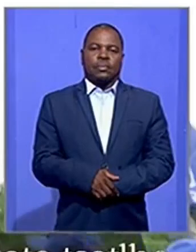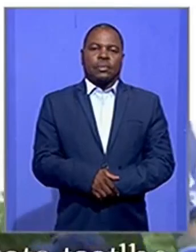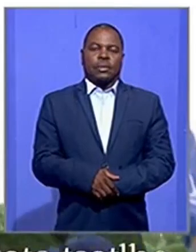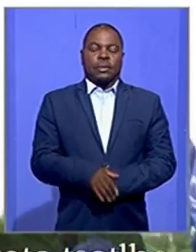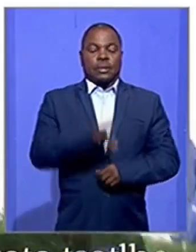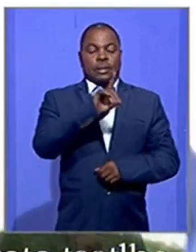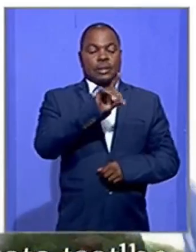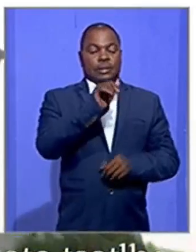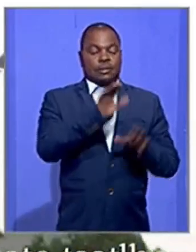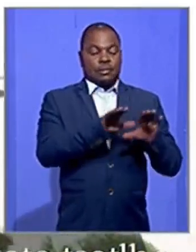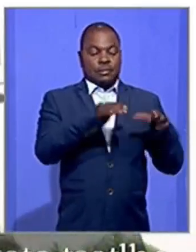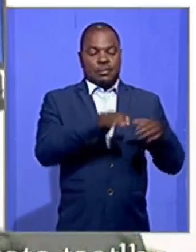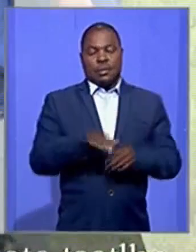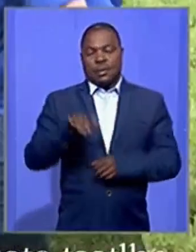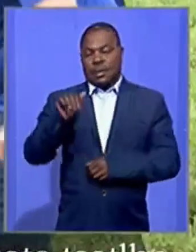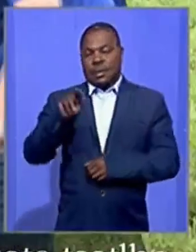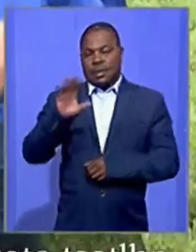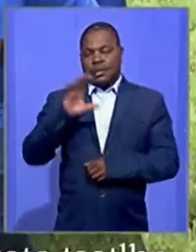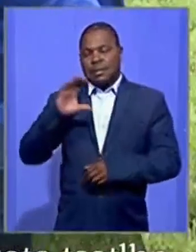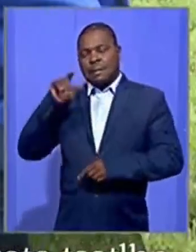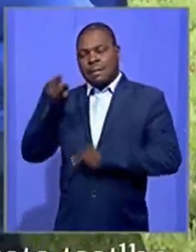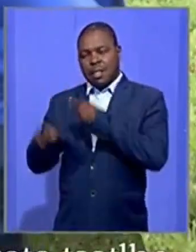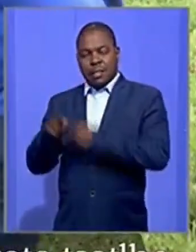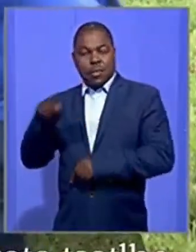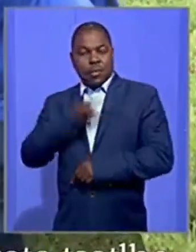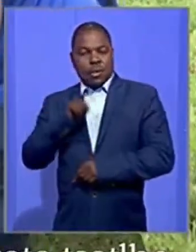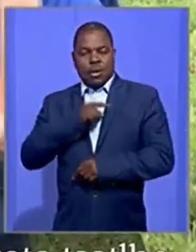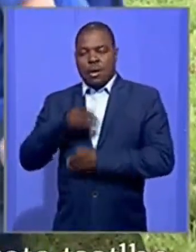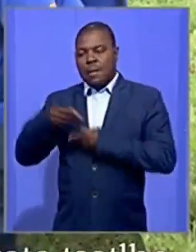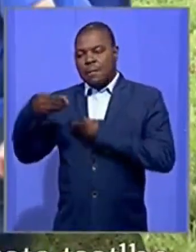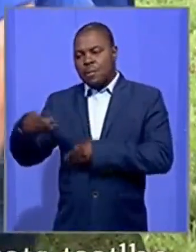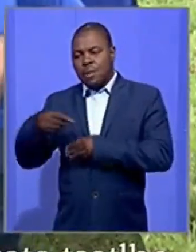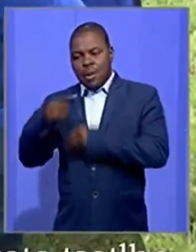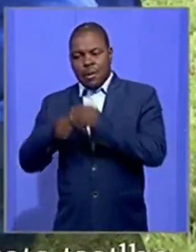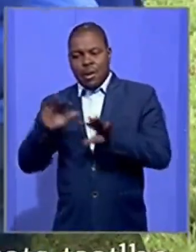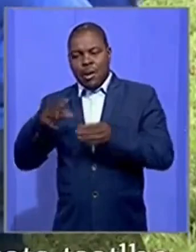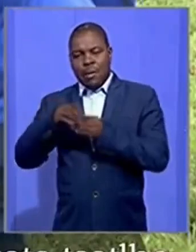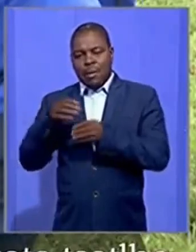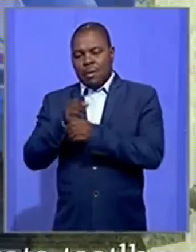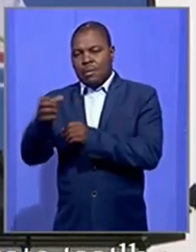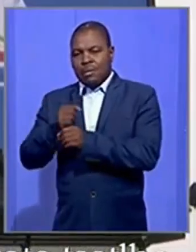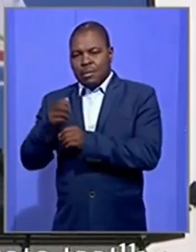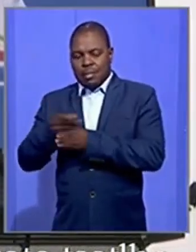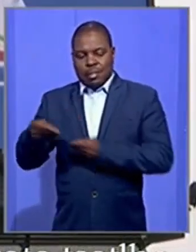Democratic Alliance e latofatsa ANC ka go gana gore bola direkoto tsa go thapa ka botokololo.